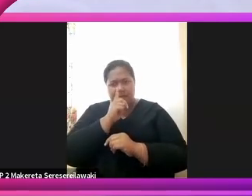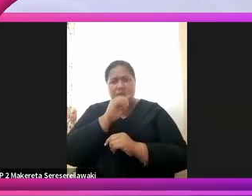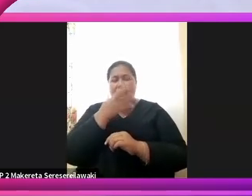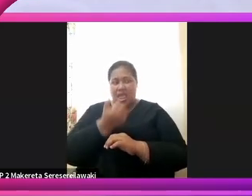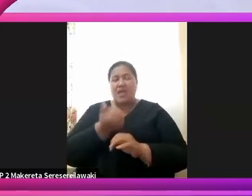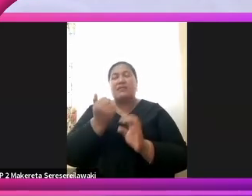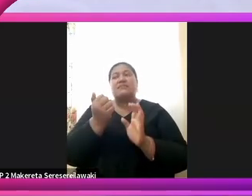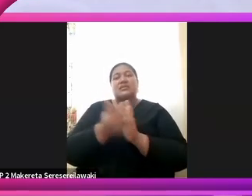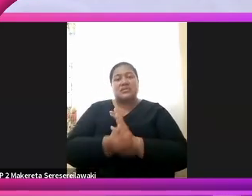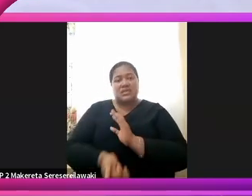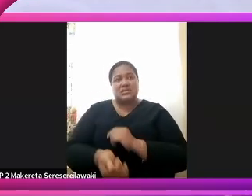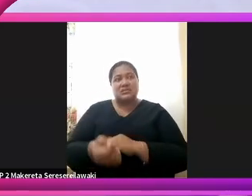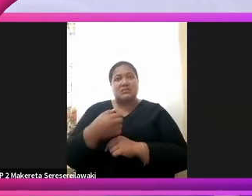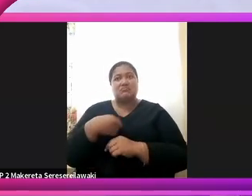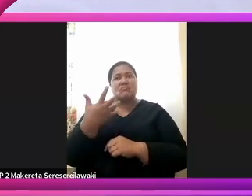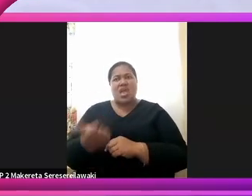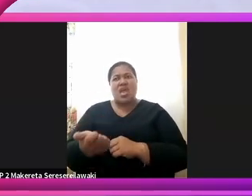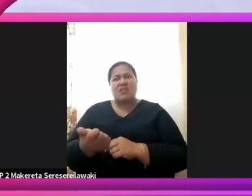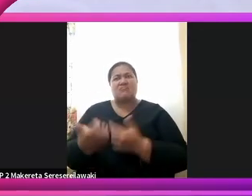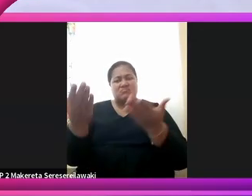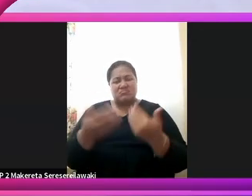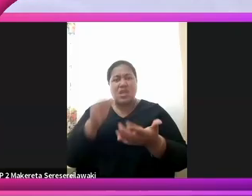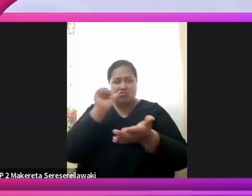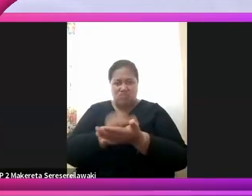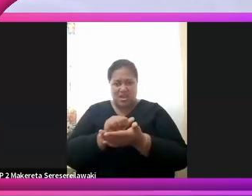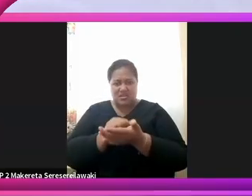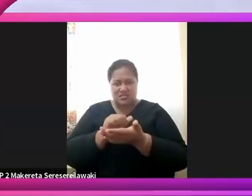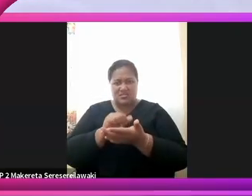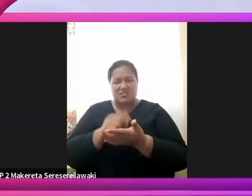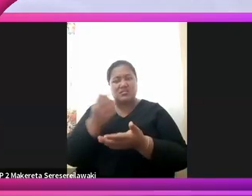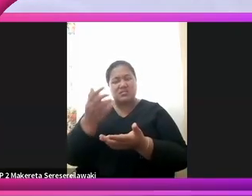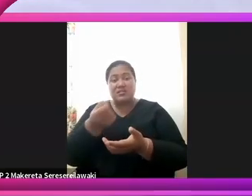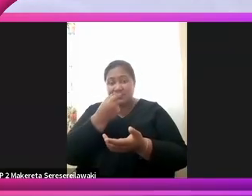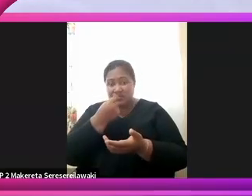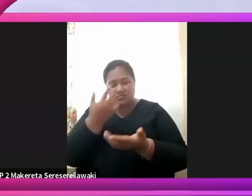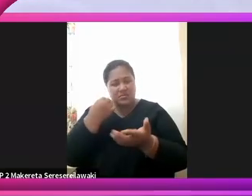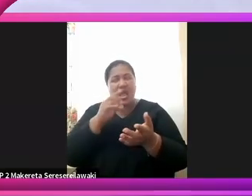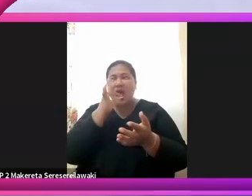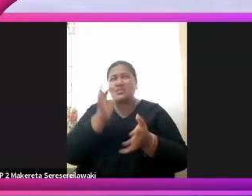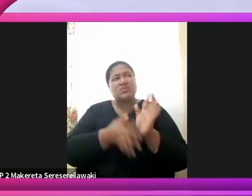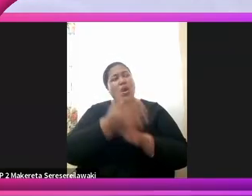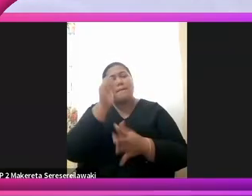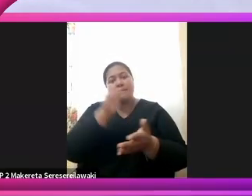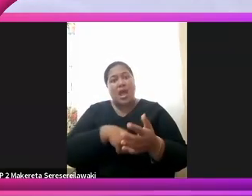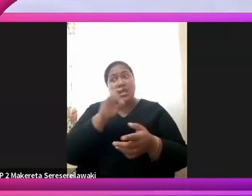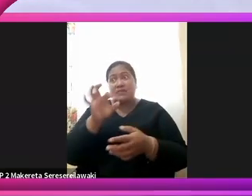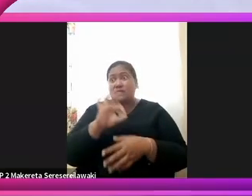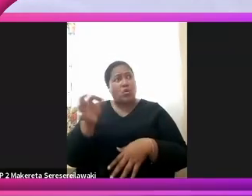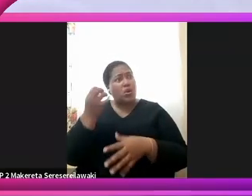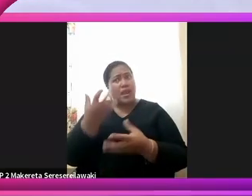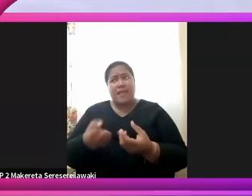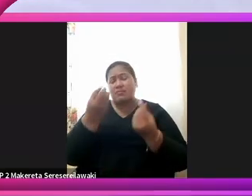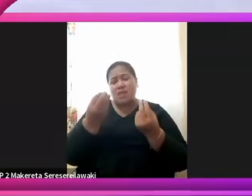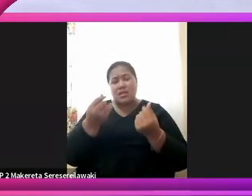drug, the right prescription, ask you to go and buy from somewhere. If you already were shy, you don't have money, you don't know where to go,